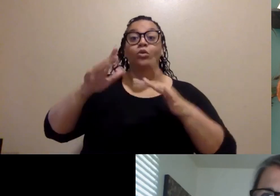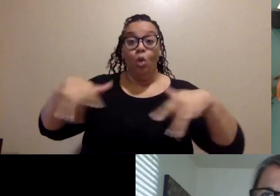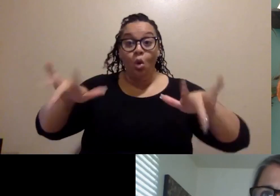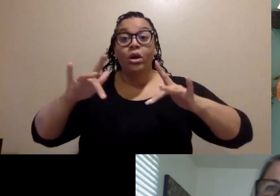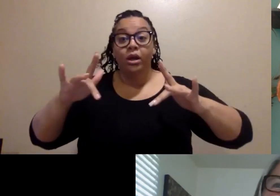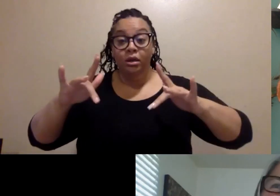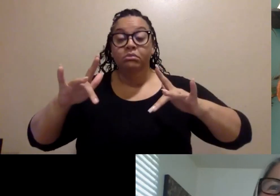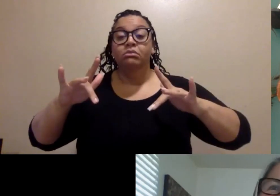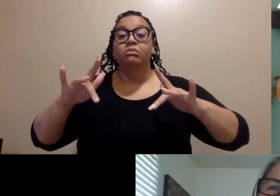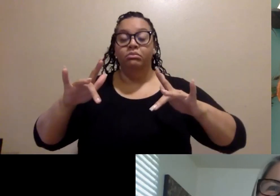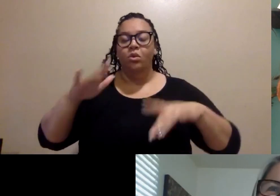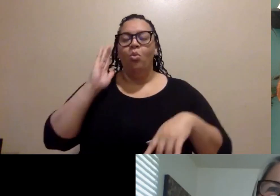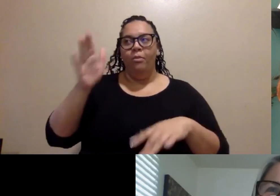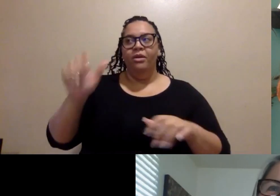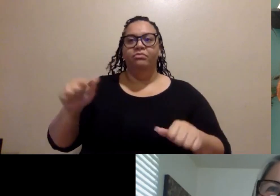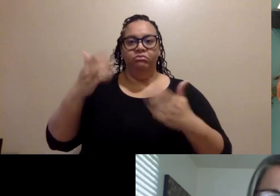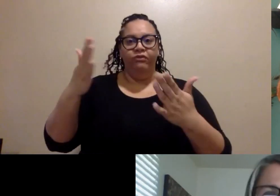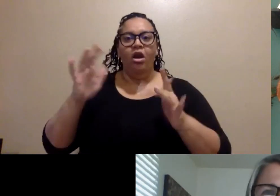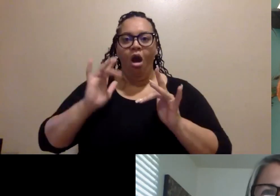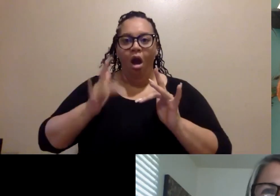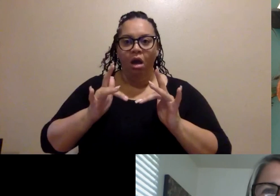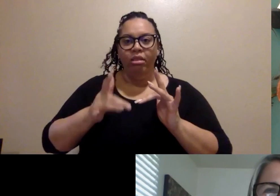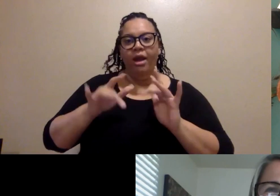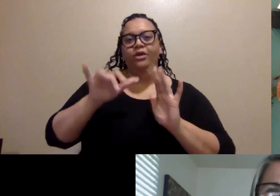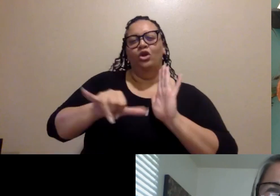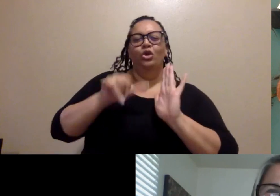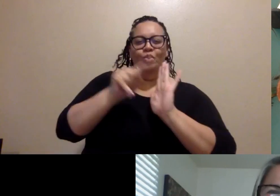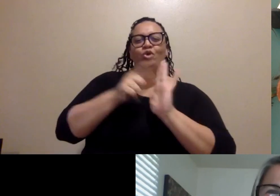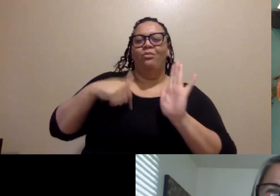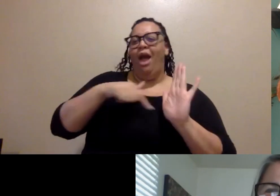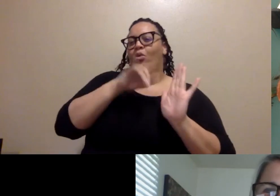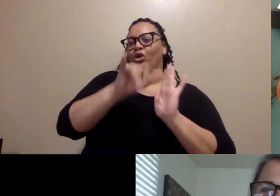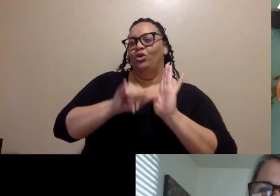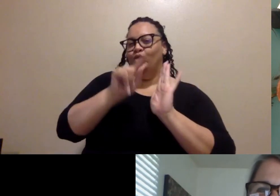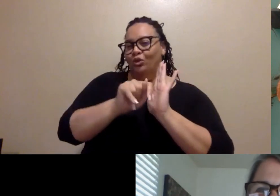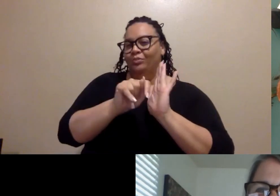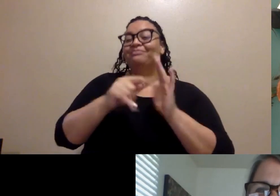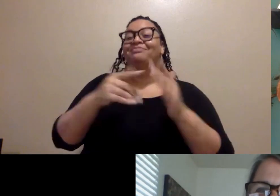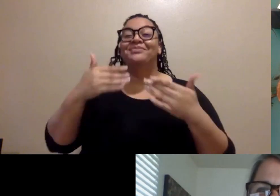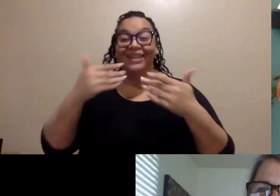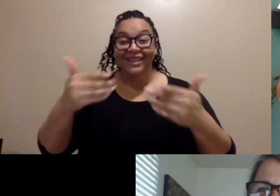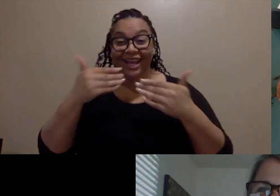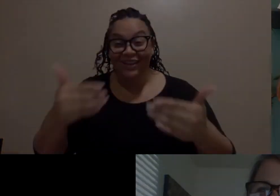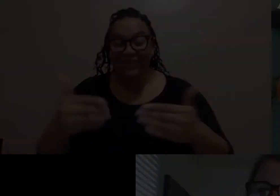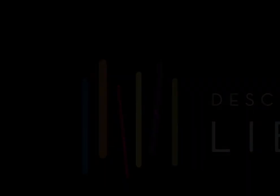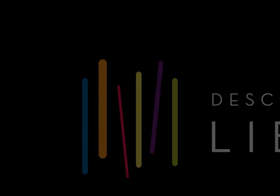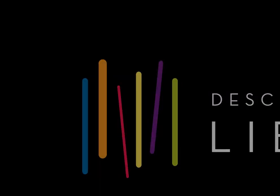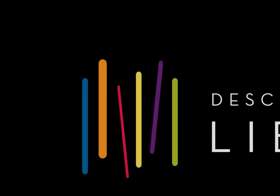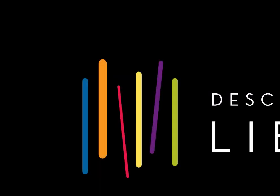on our YouTube channel. And thank you so much. Take care.